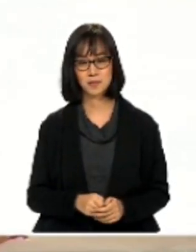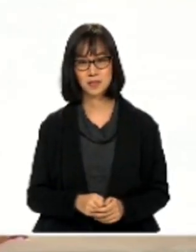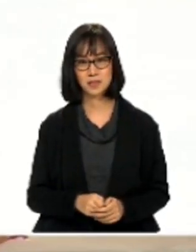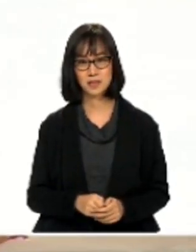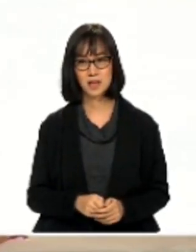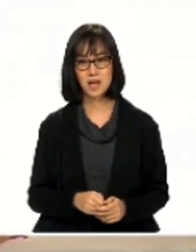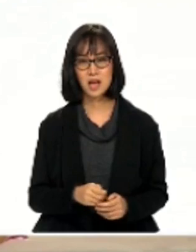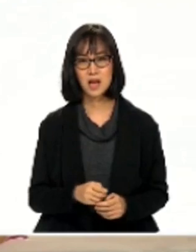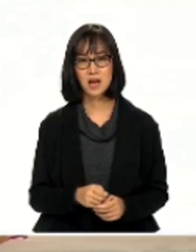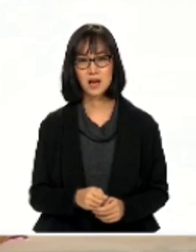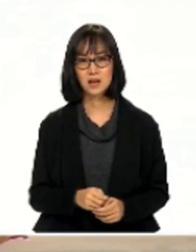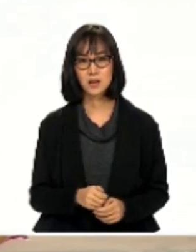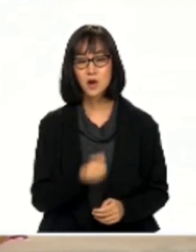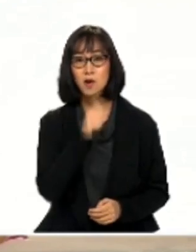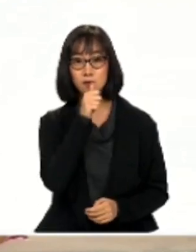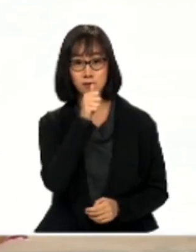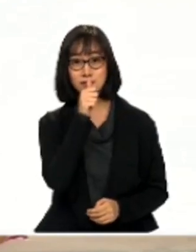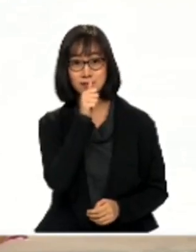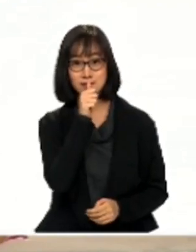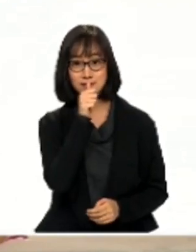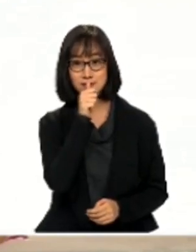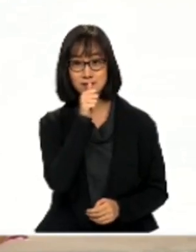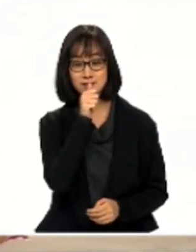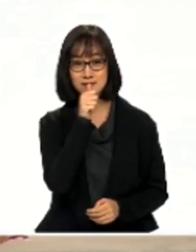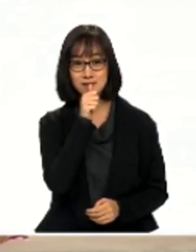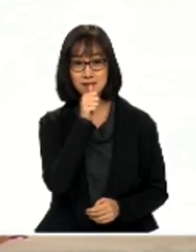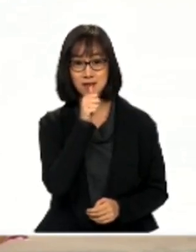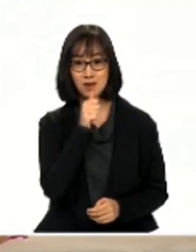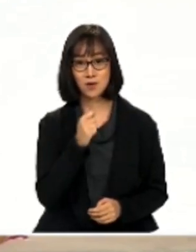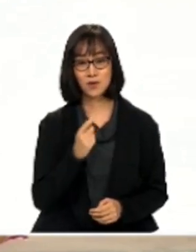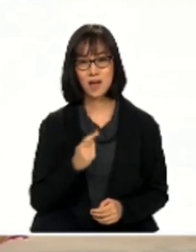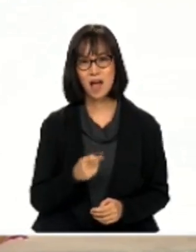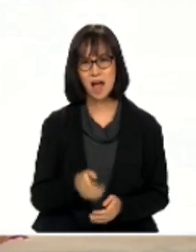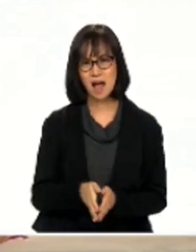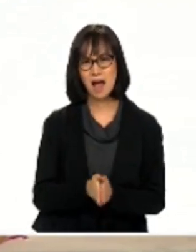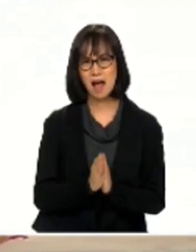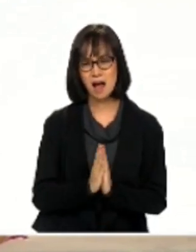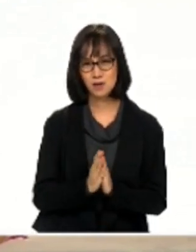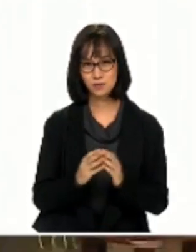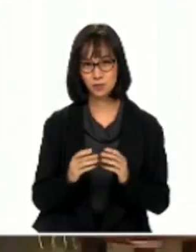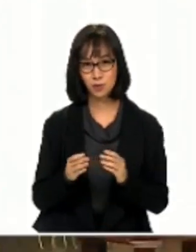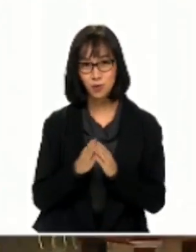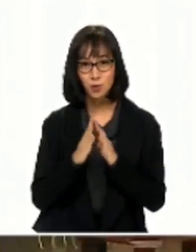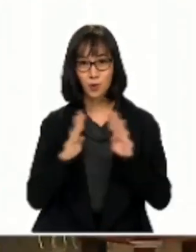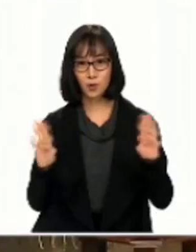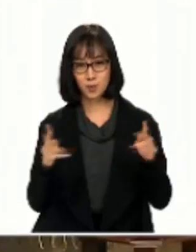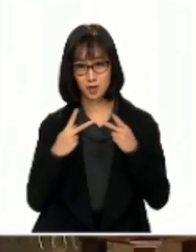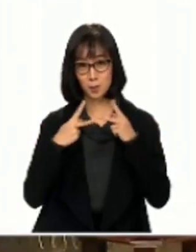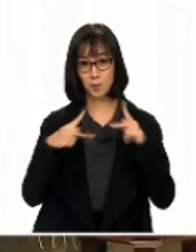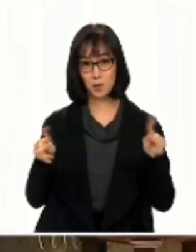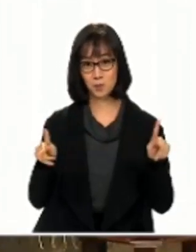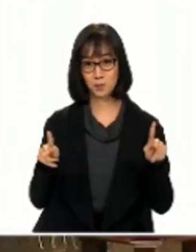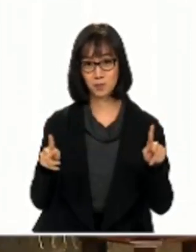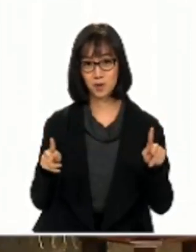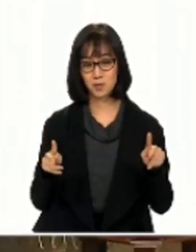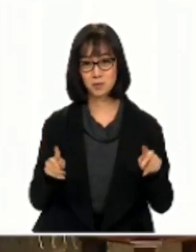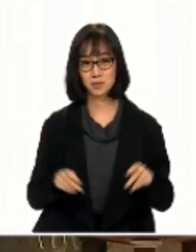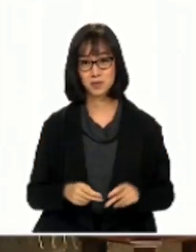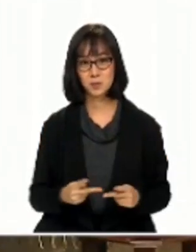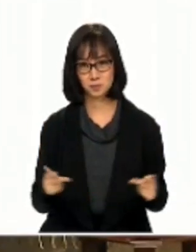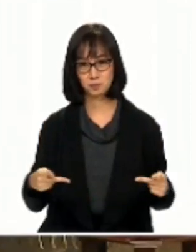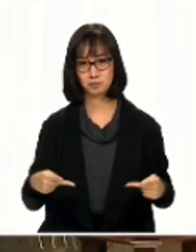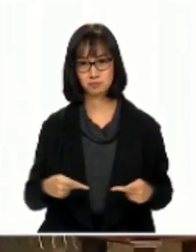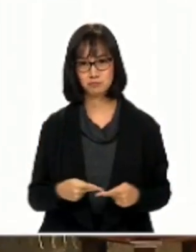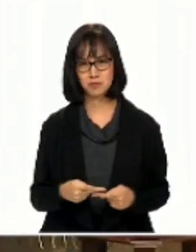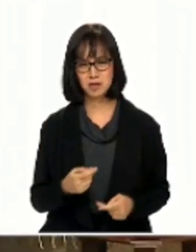Bong, no, ask for an open and public hearing. Sabi ko, sabihin mo